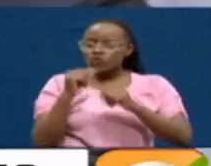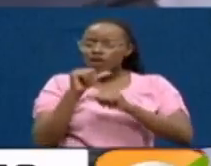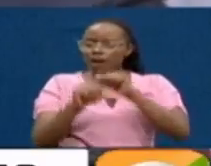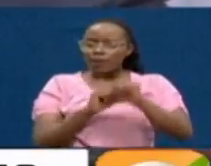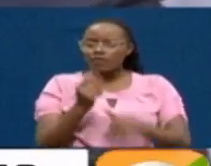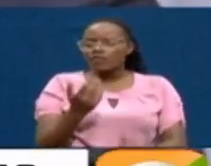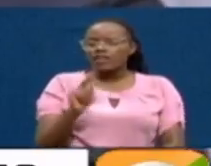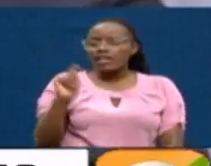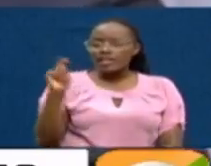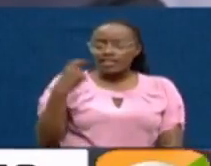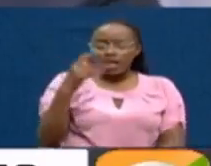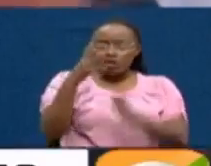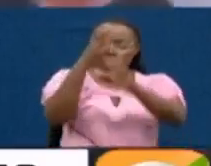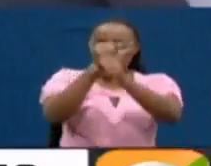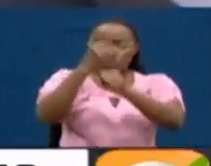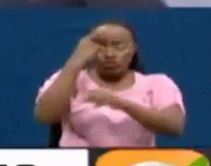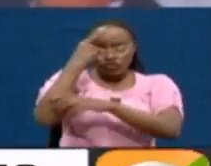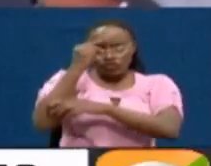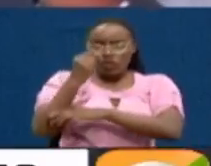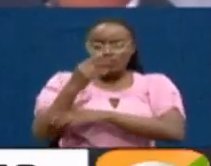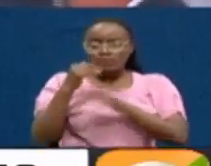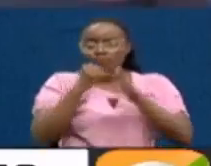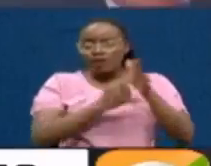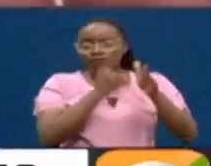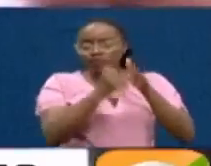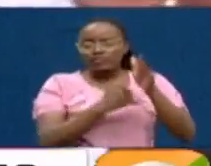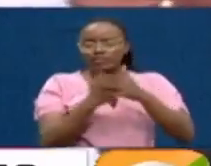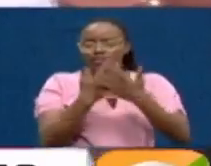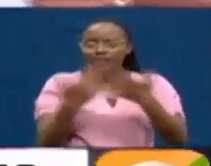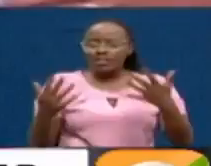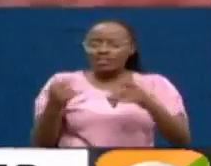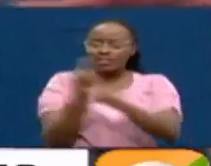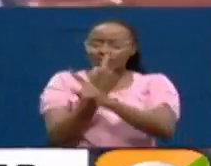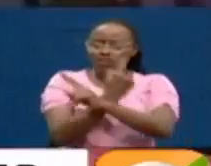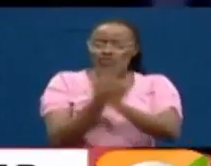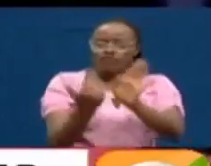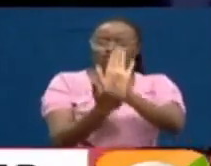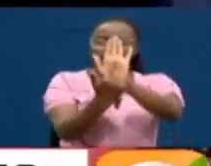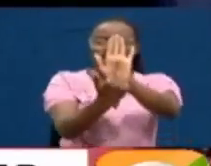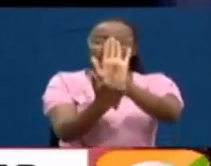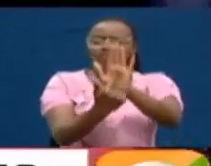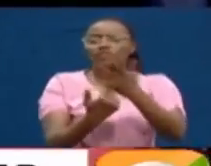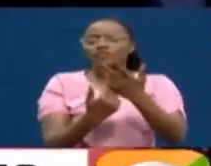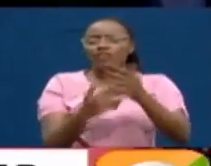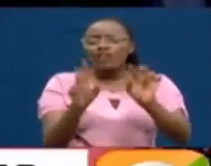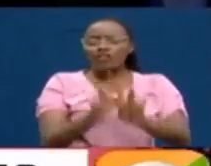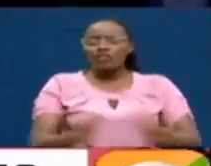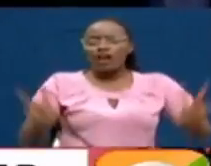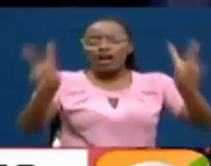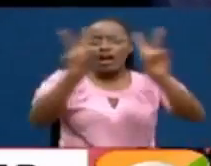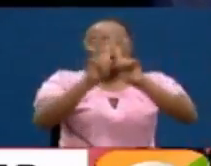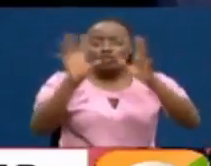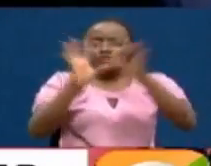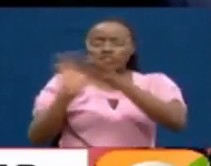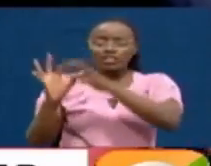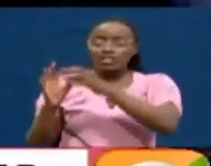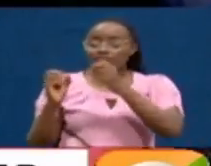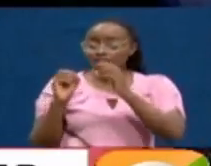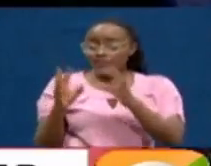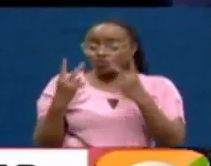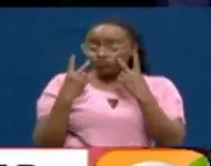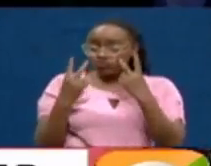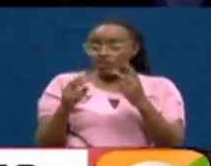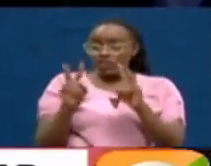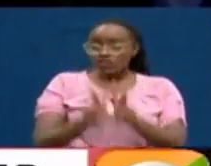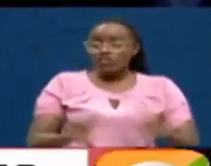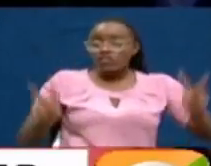Association of Manufacturers, there are different things that we need to start thinking about. Like, for example, value chains, all right? If you look at a value chain, for example, I've